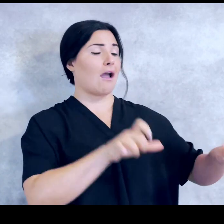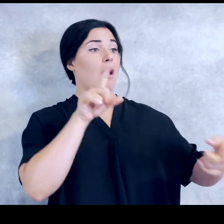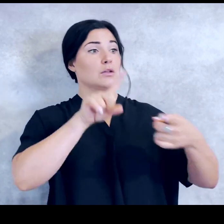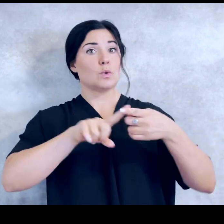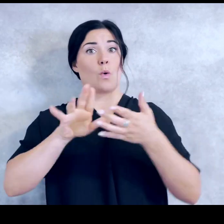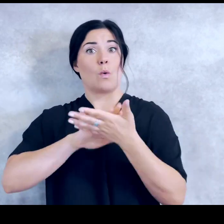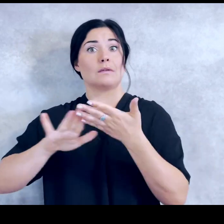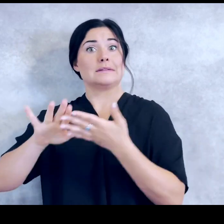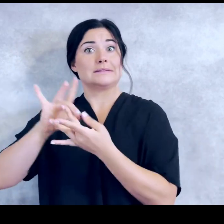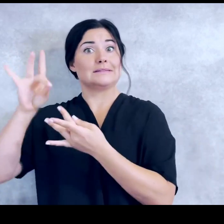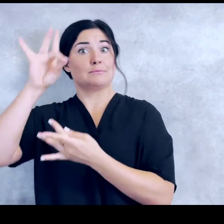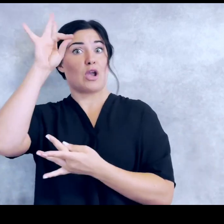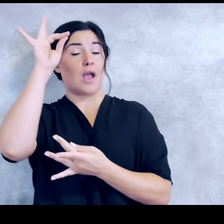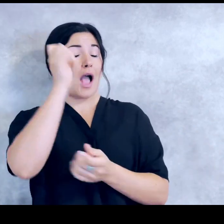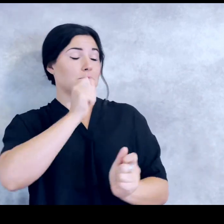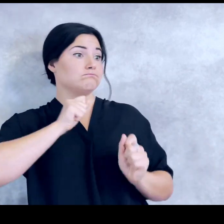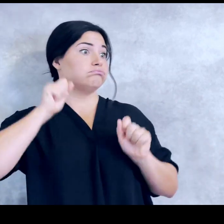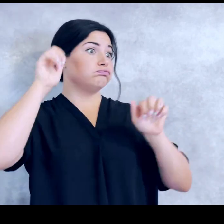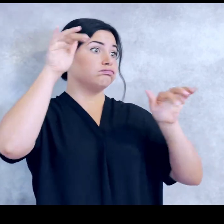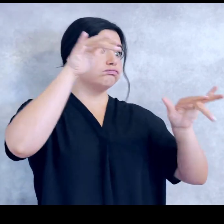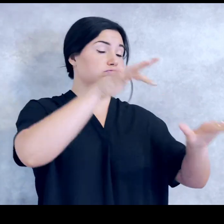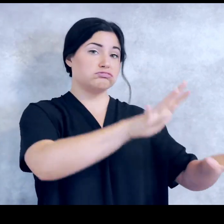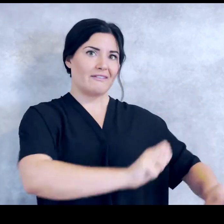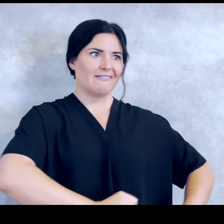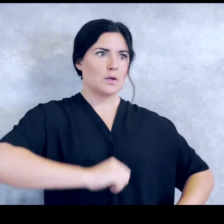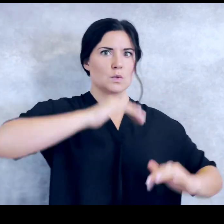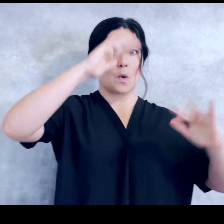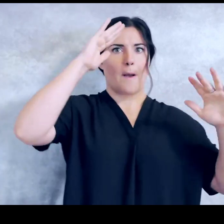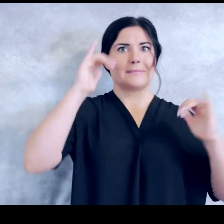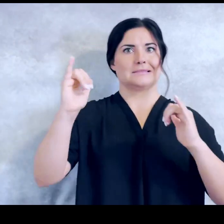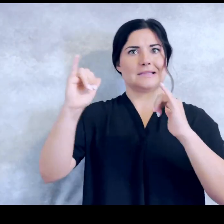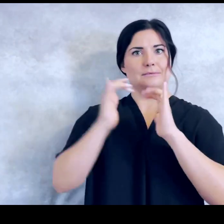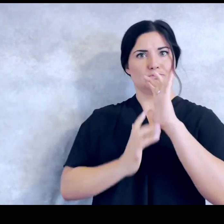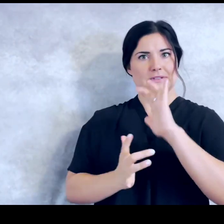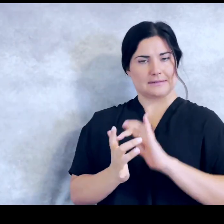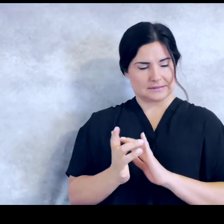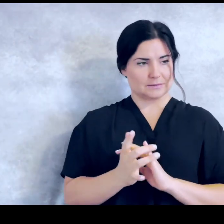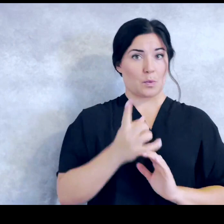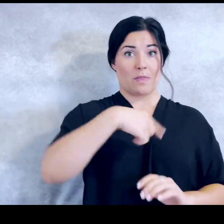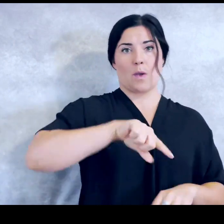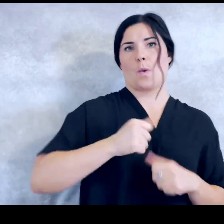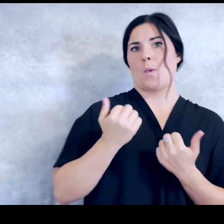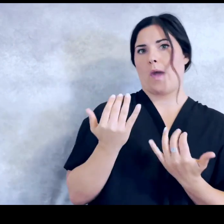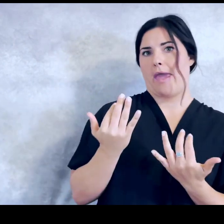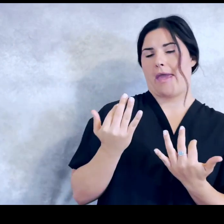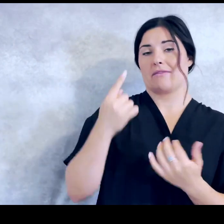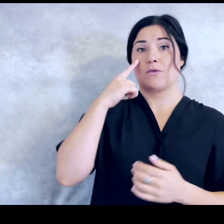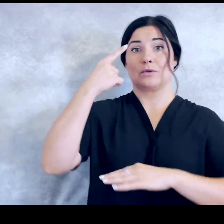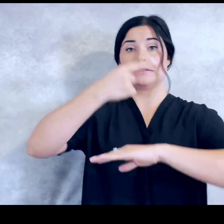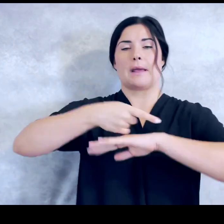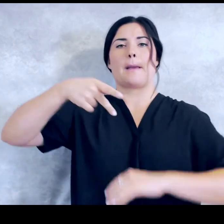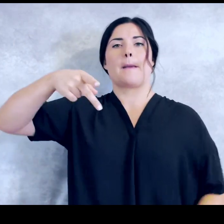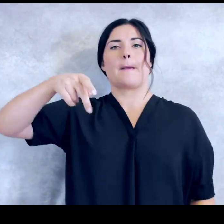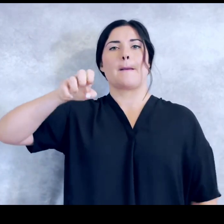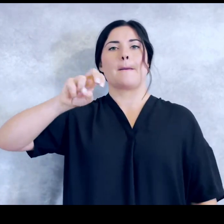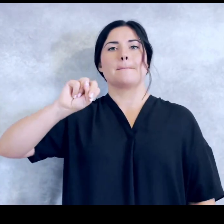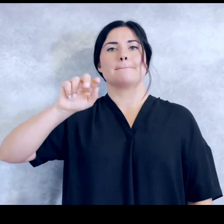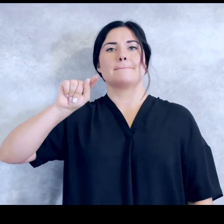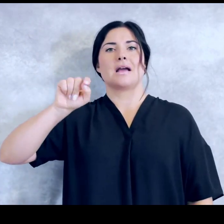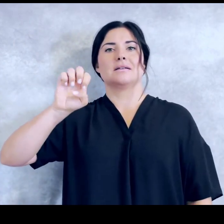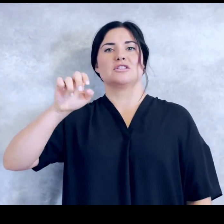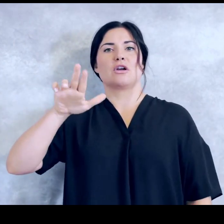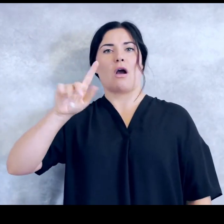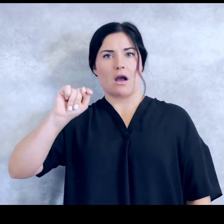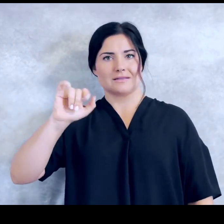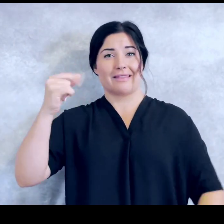here until the Holy Spirit fills you with the same power that filled me. And so there they are at Pentecost, and Pentecost is nothing to be